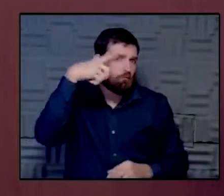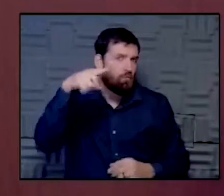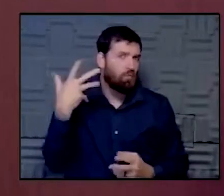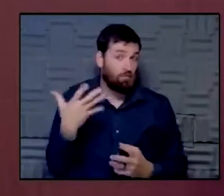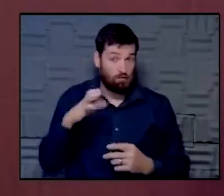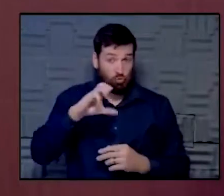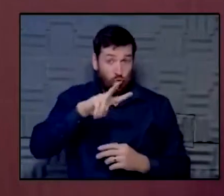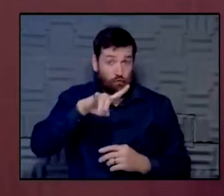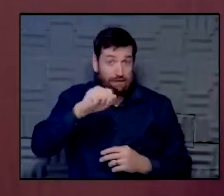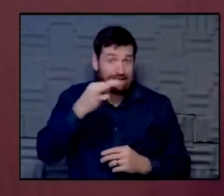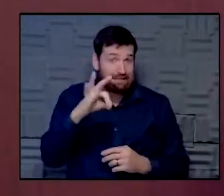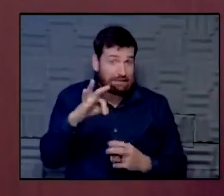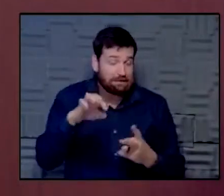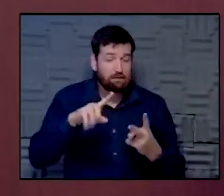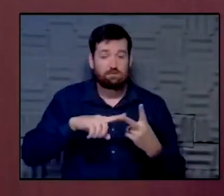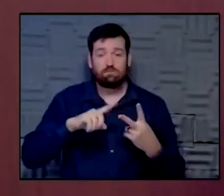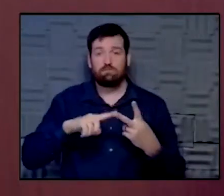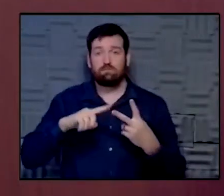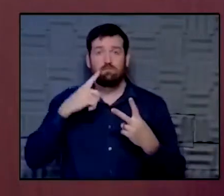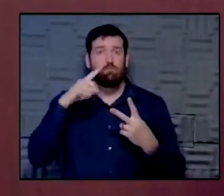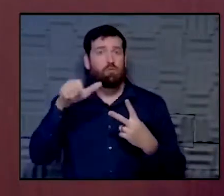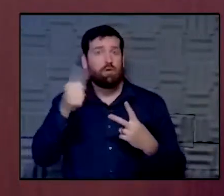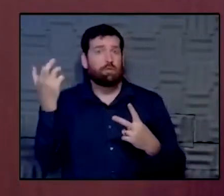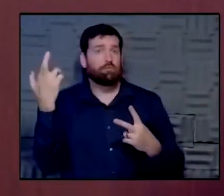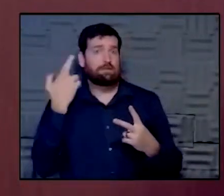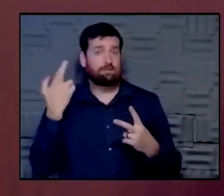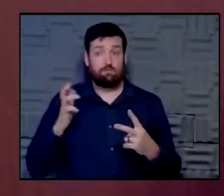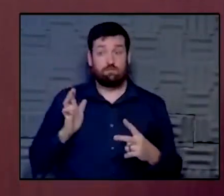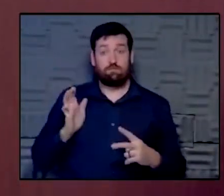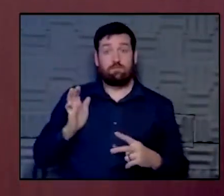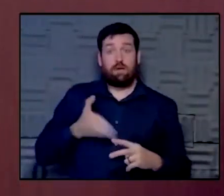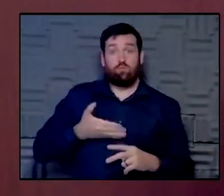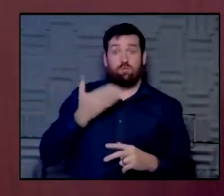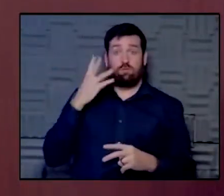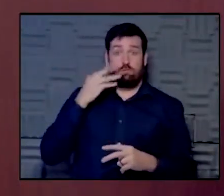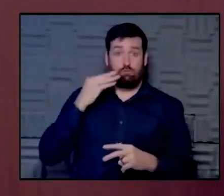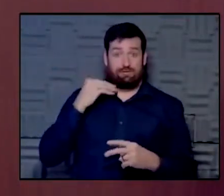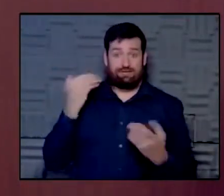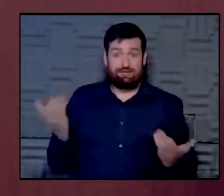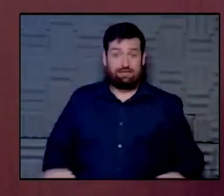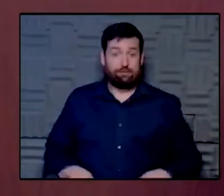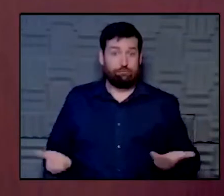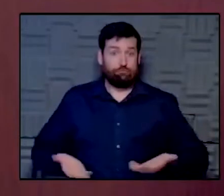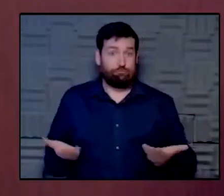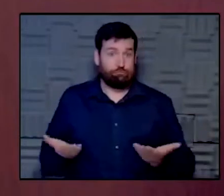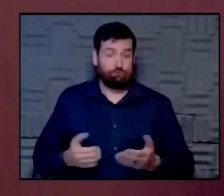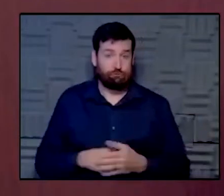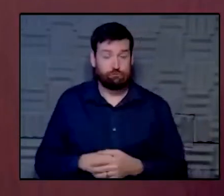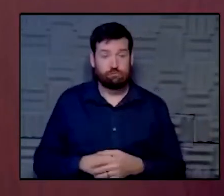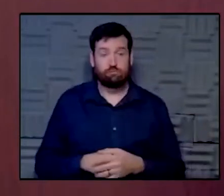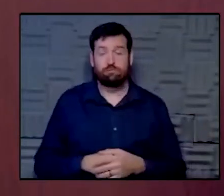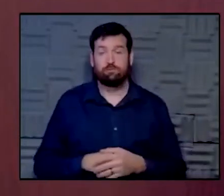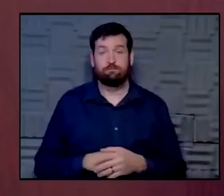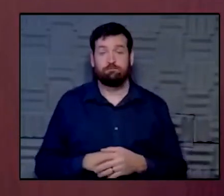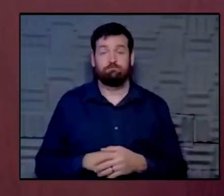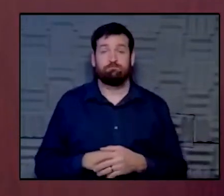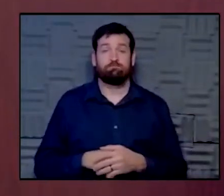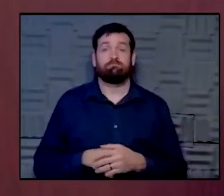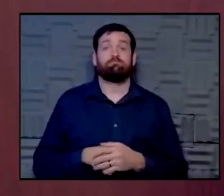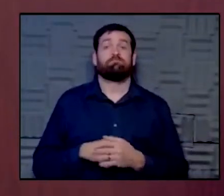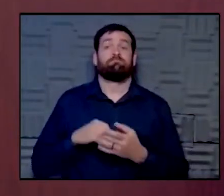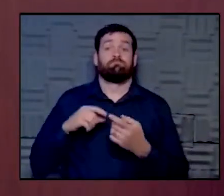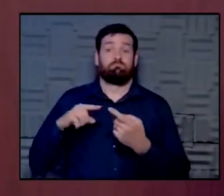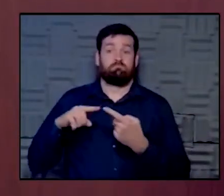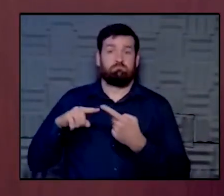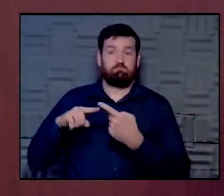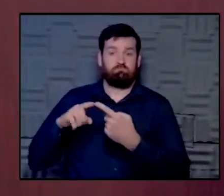COVID-19? Are they being hospitalized for something else? I know our experience at the hospital has been typically when